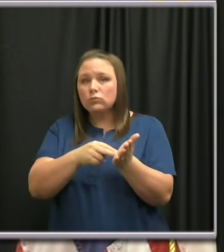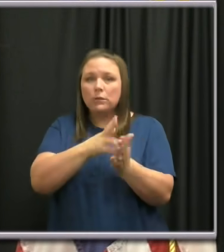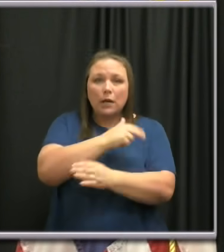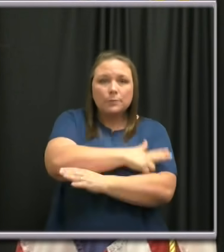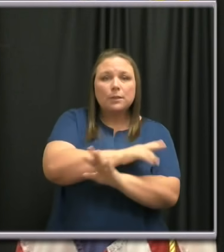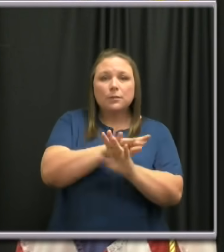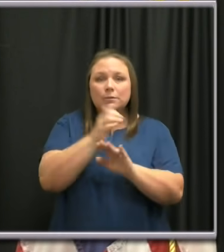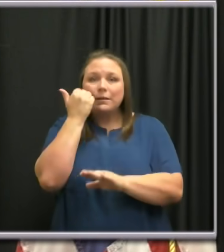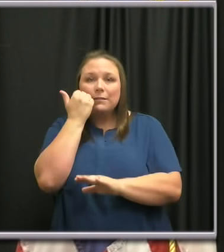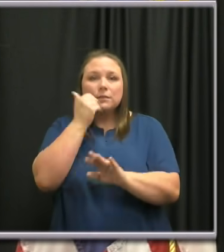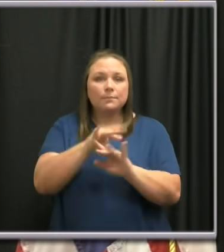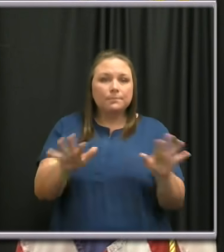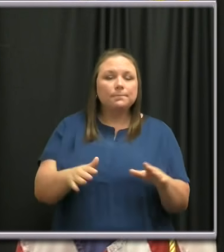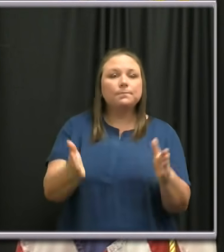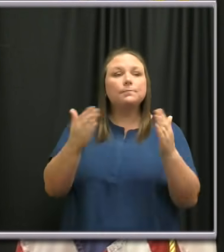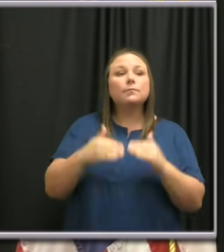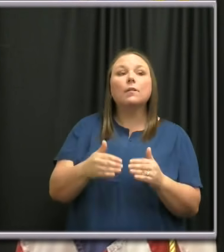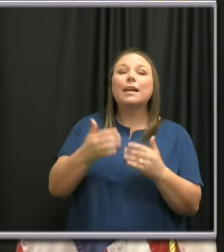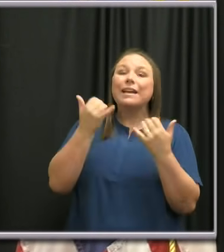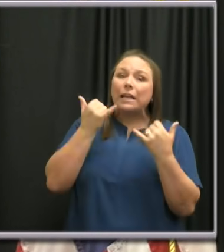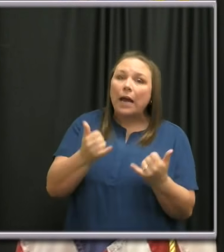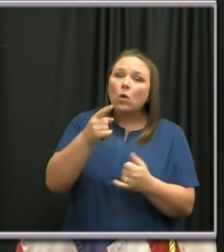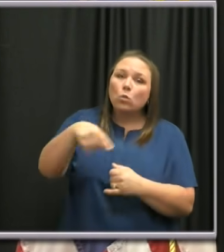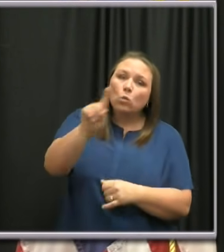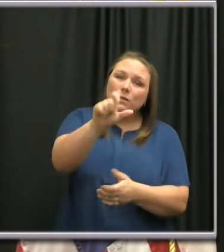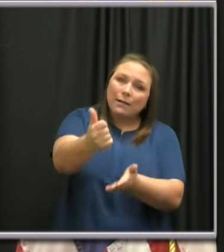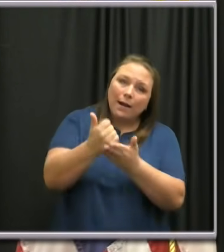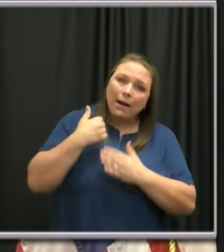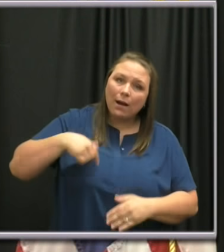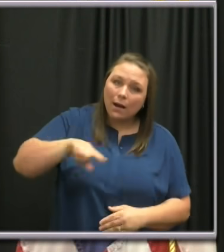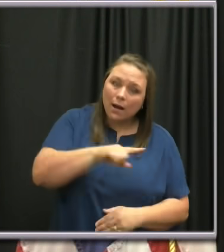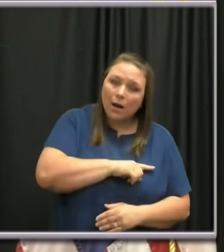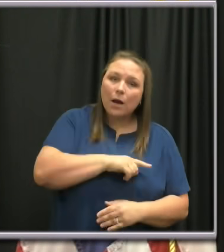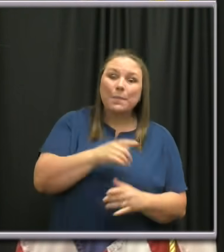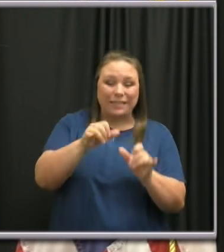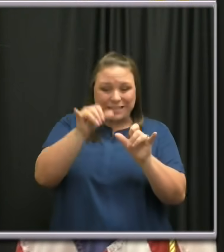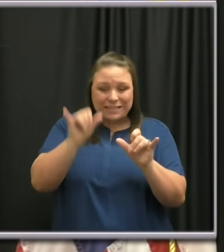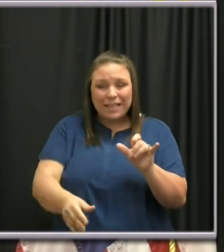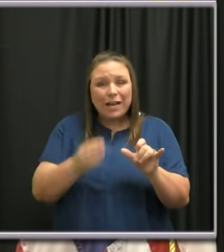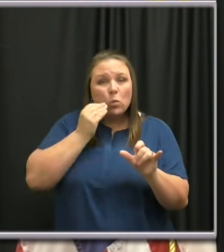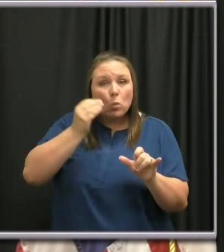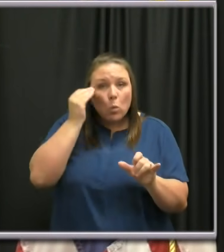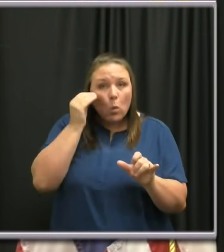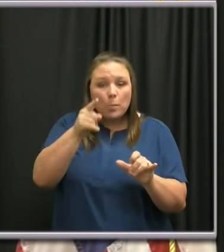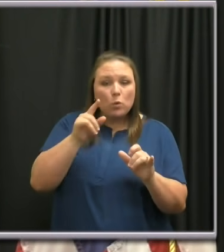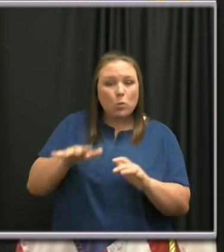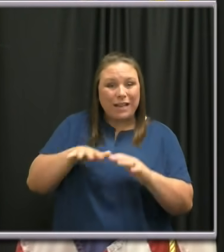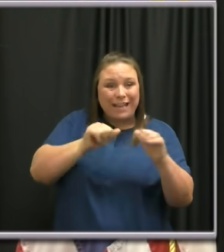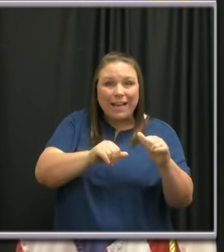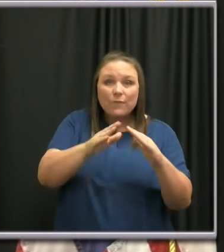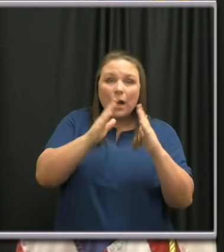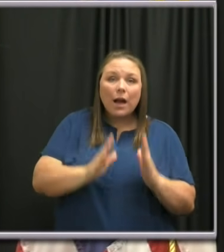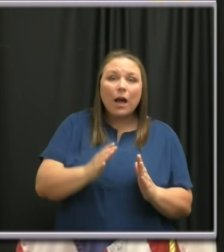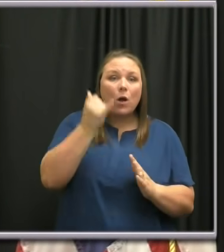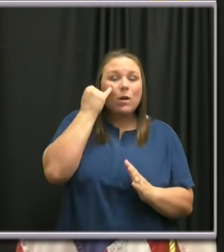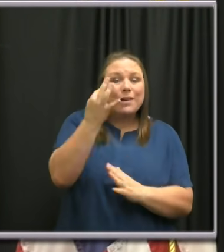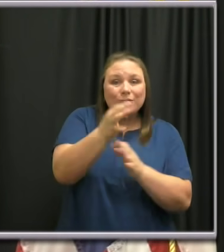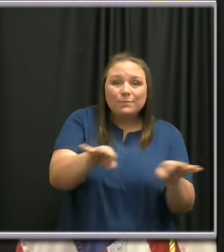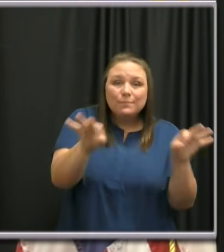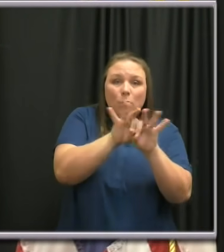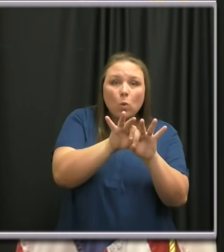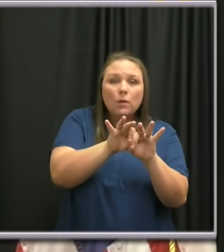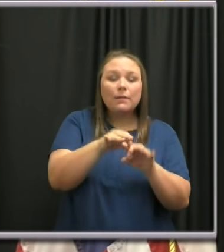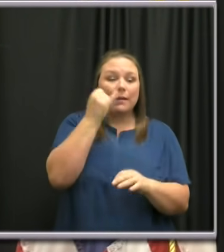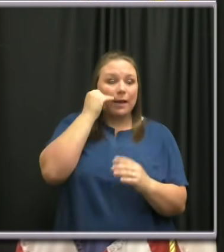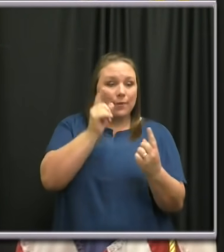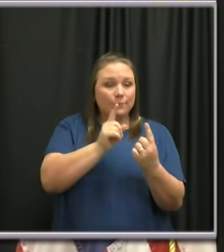Now, finally, please continue to help us fight the virus. Do your part to stay at home and only go out if absolutely necessary. Wear a face